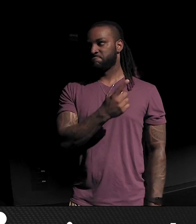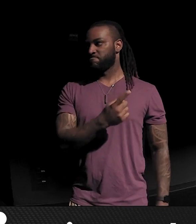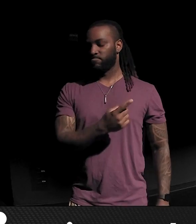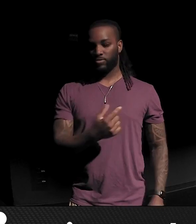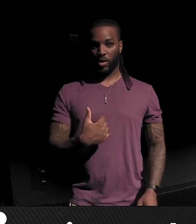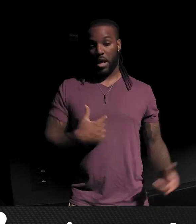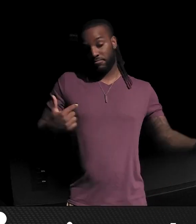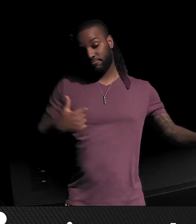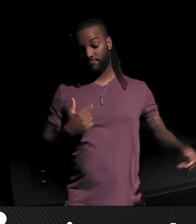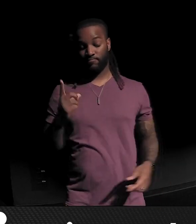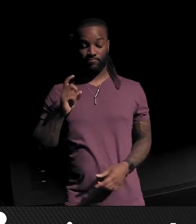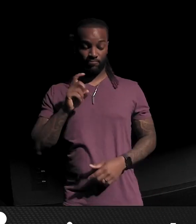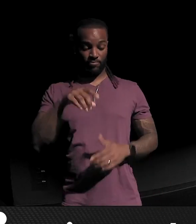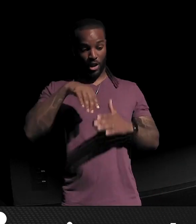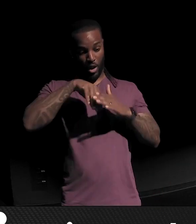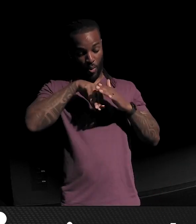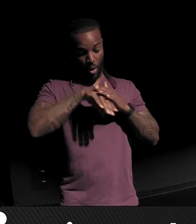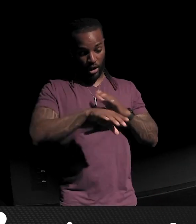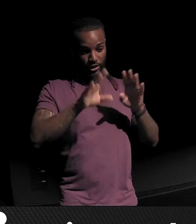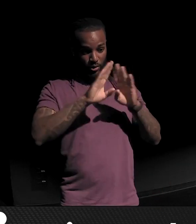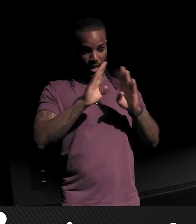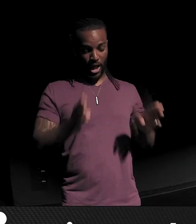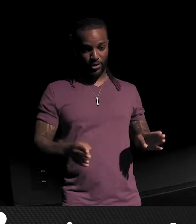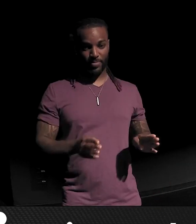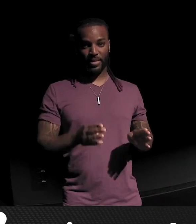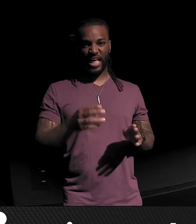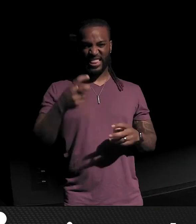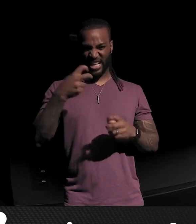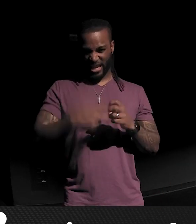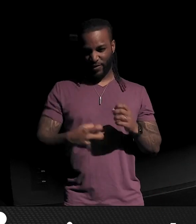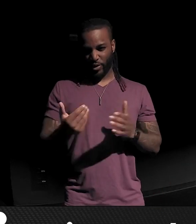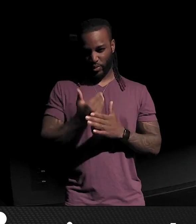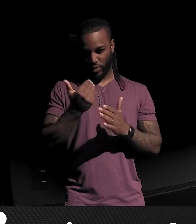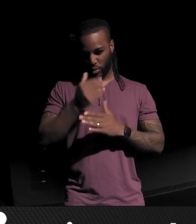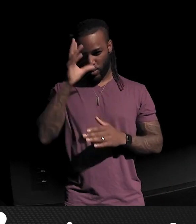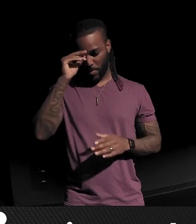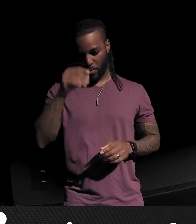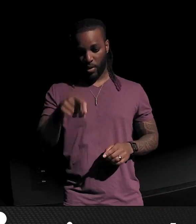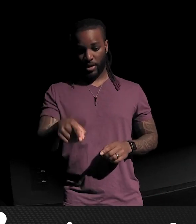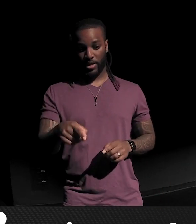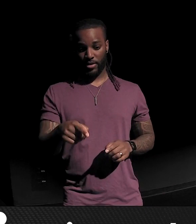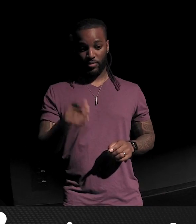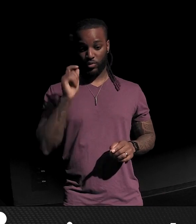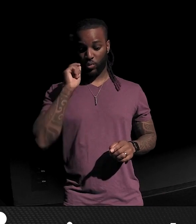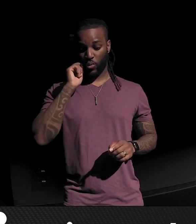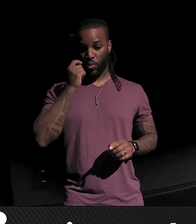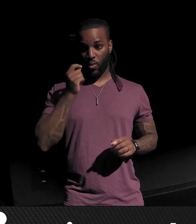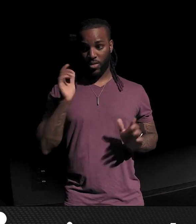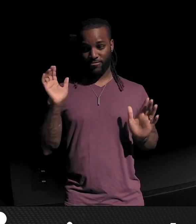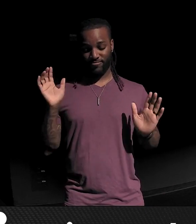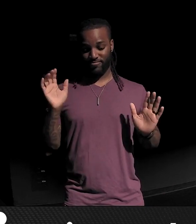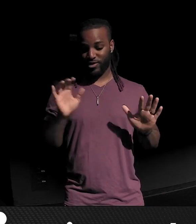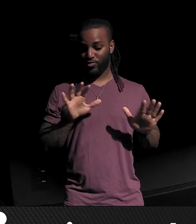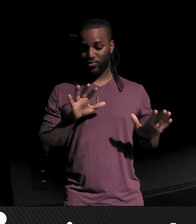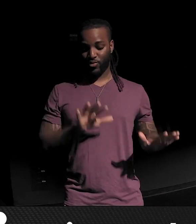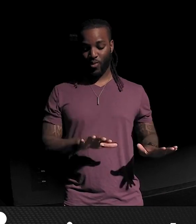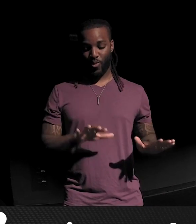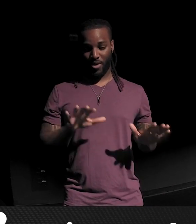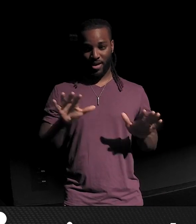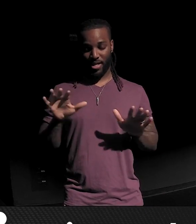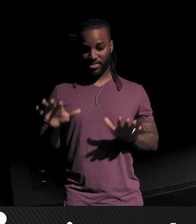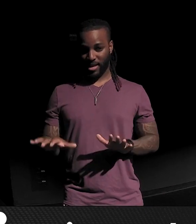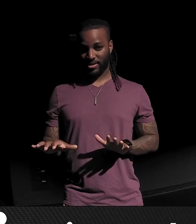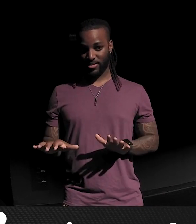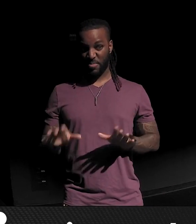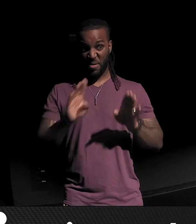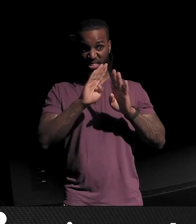over and I walked into the house, and the difficult new student was cool and collected. And the house dad